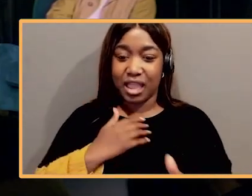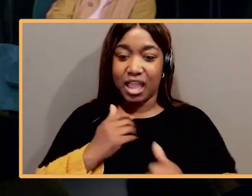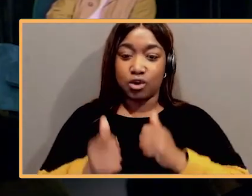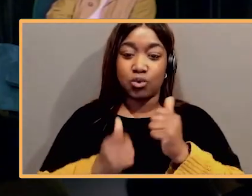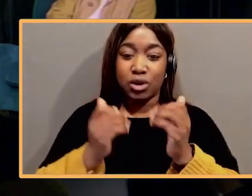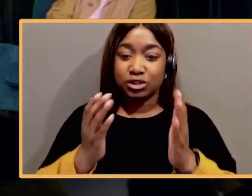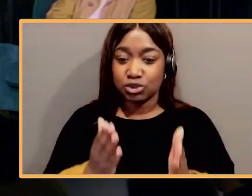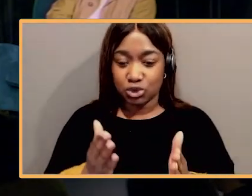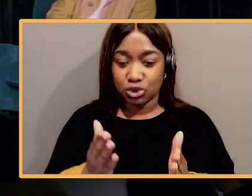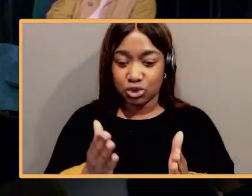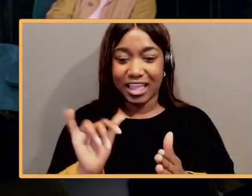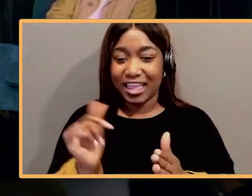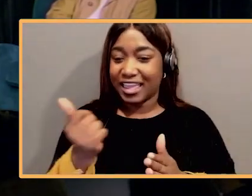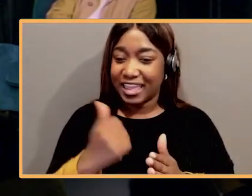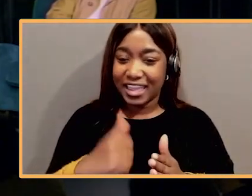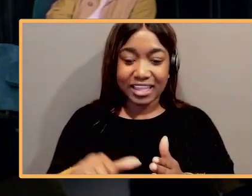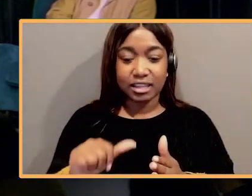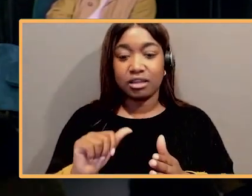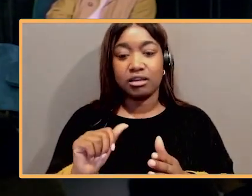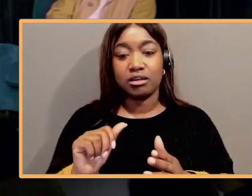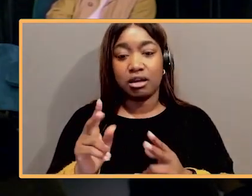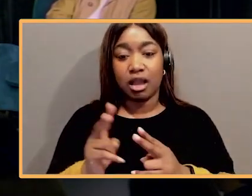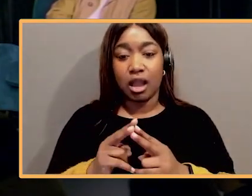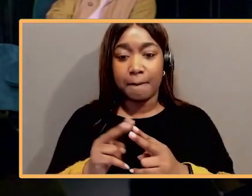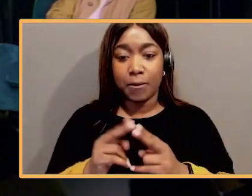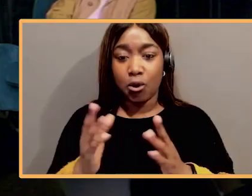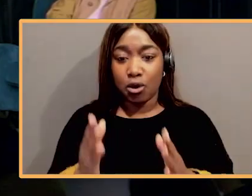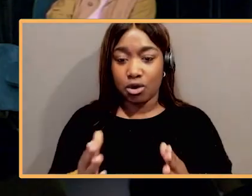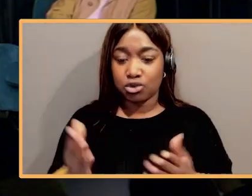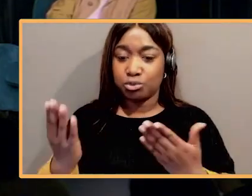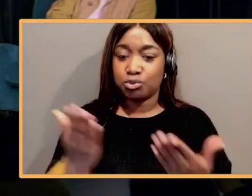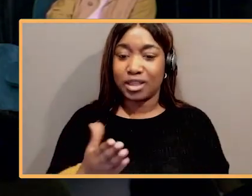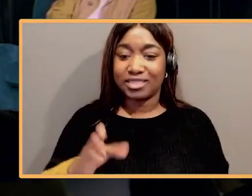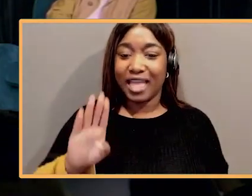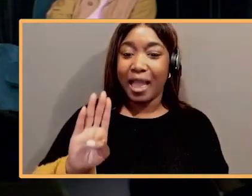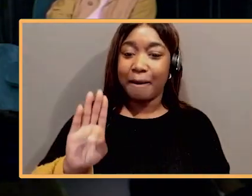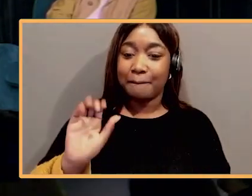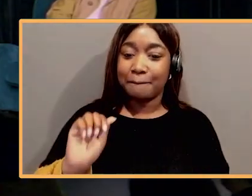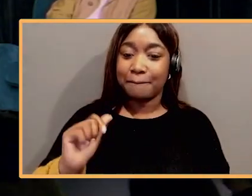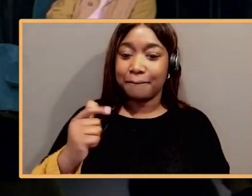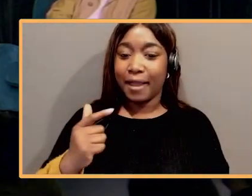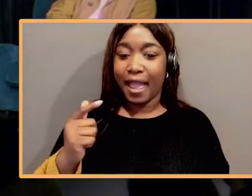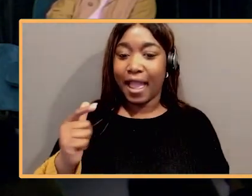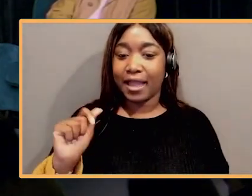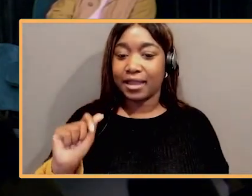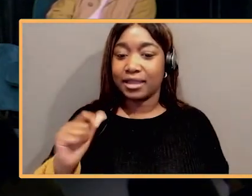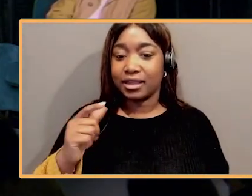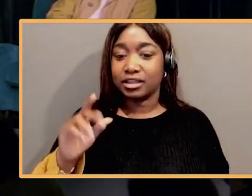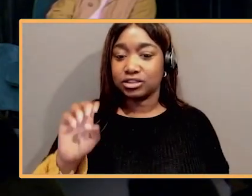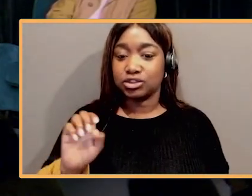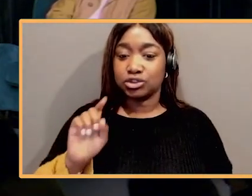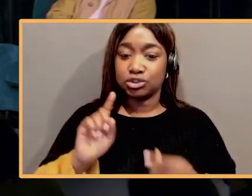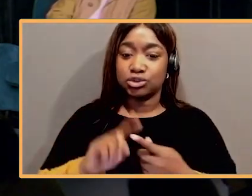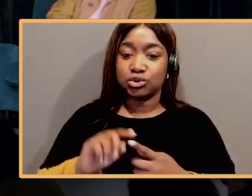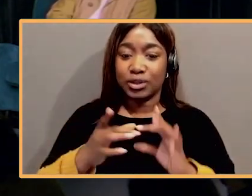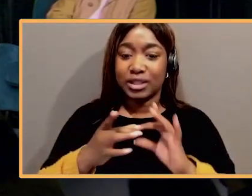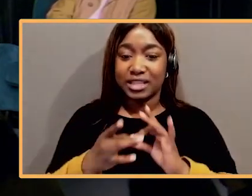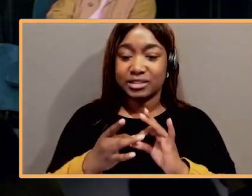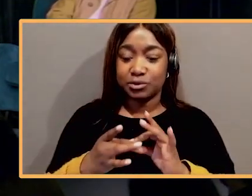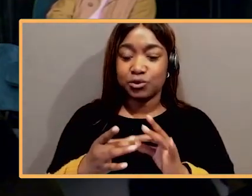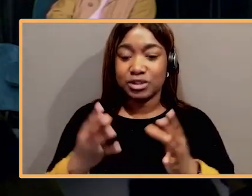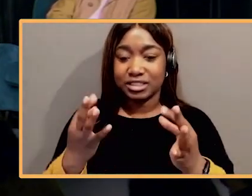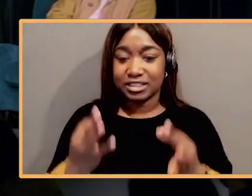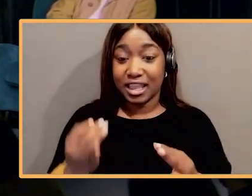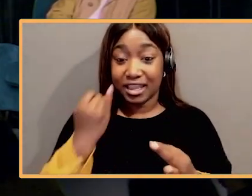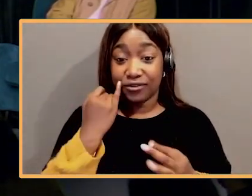couple, we bring the baggage to the relationship, and then we get to decide, can we unpack it